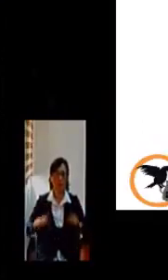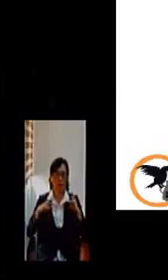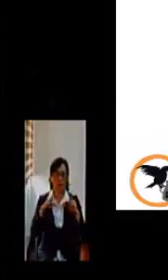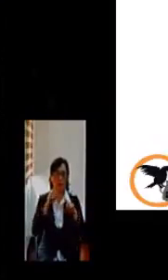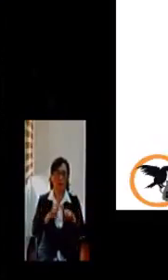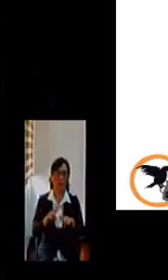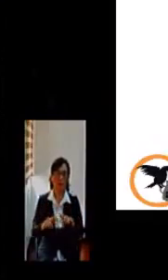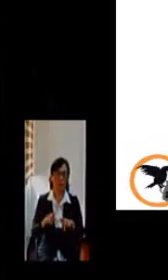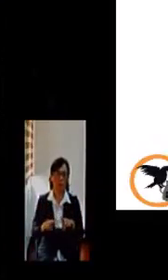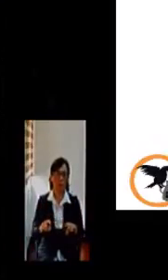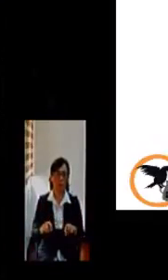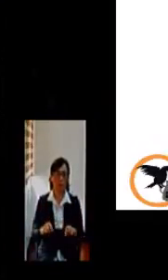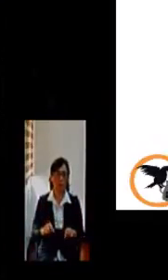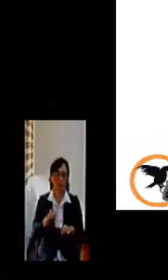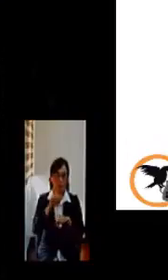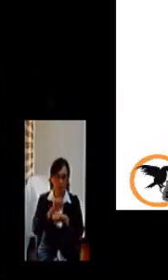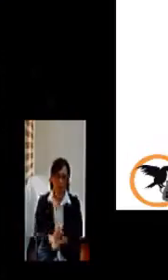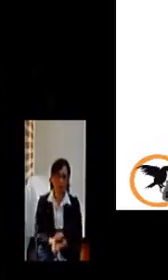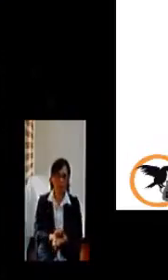in a lot of stress.